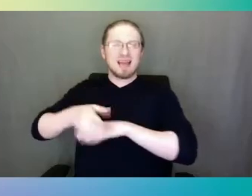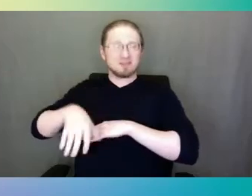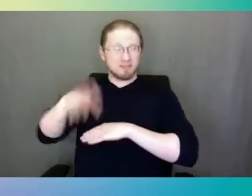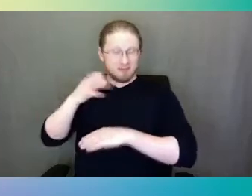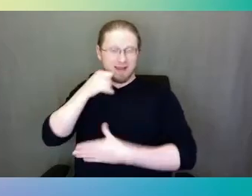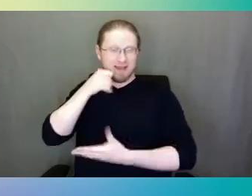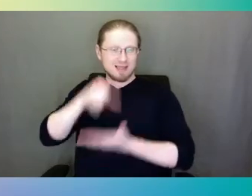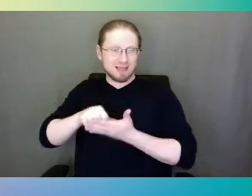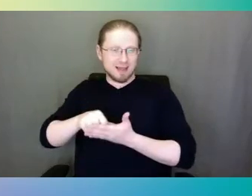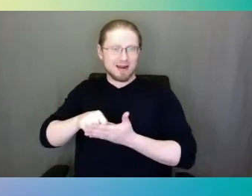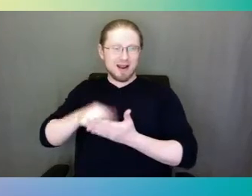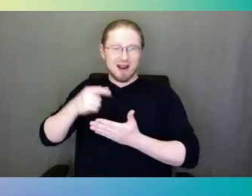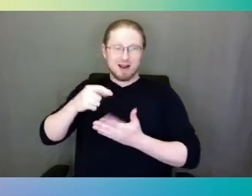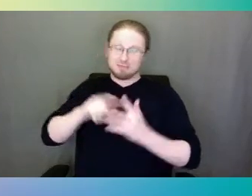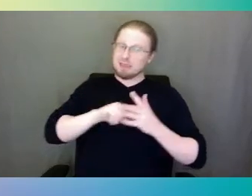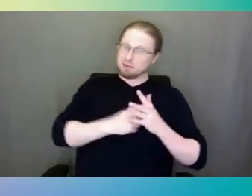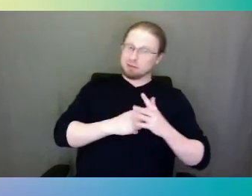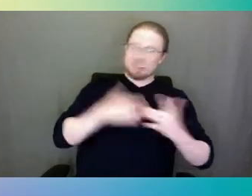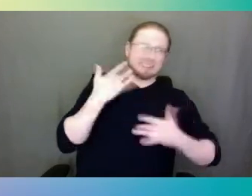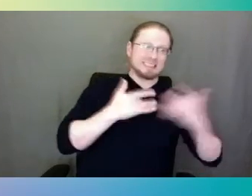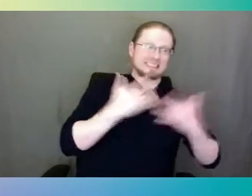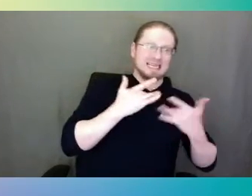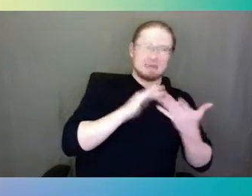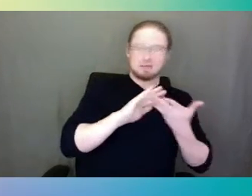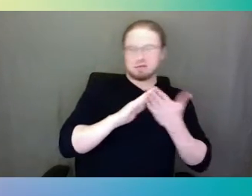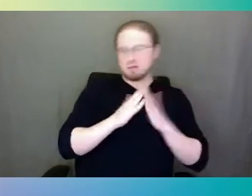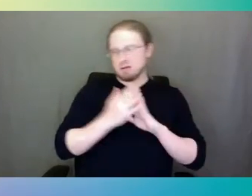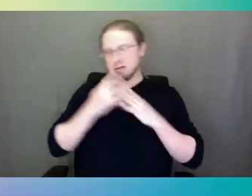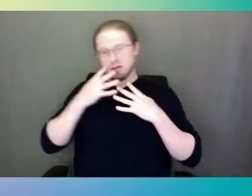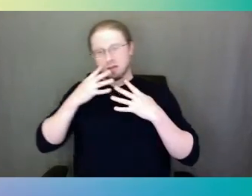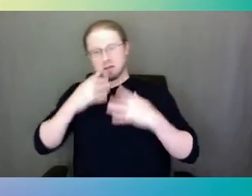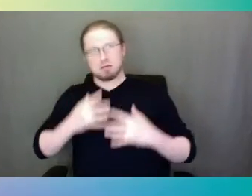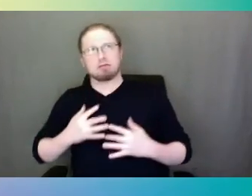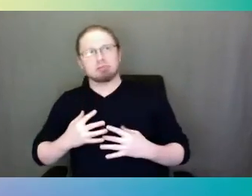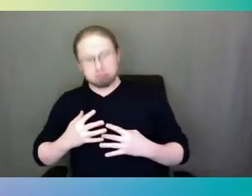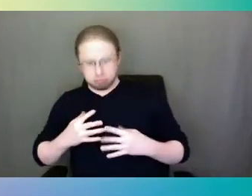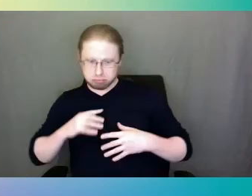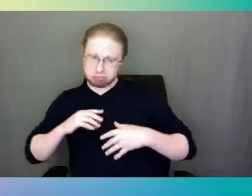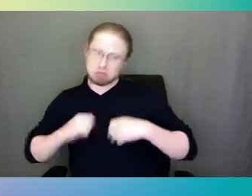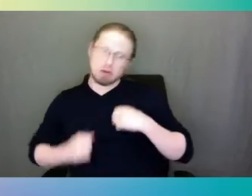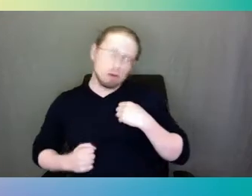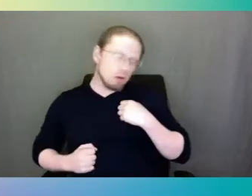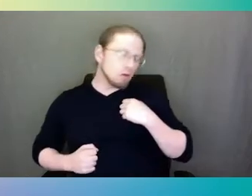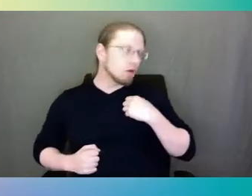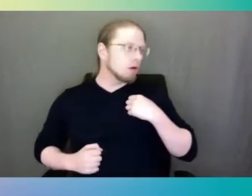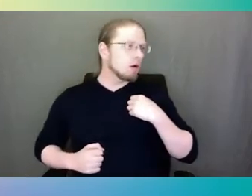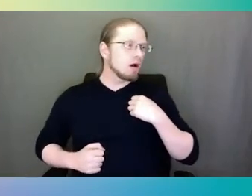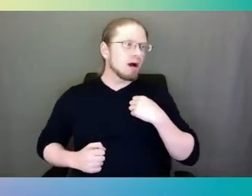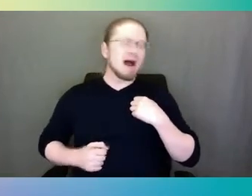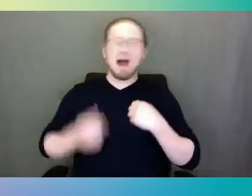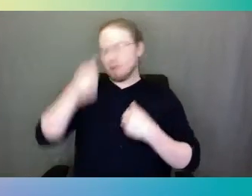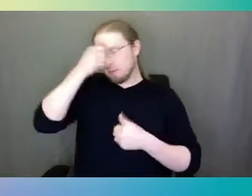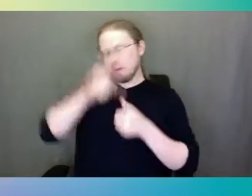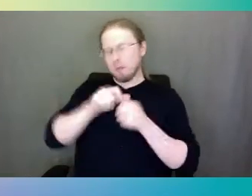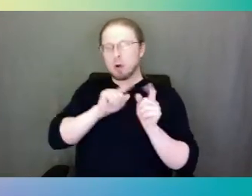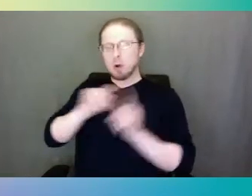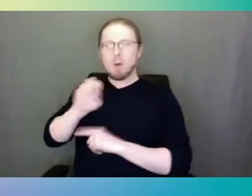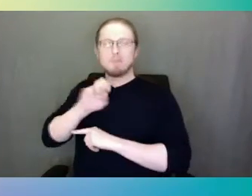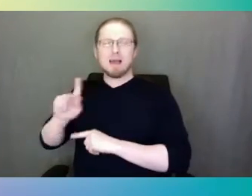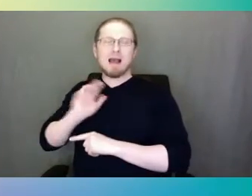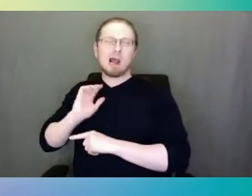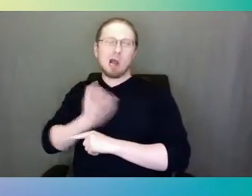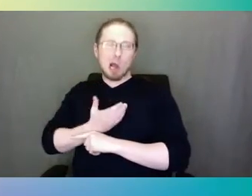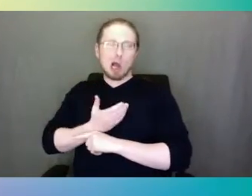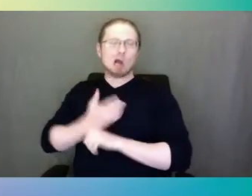going back to our Airbnb there in New Haven, Connecticut, and I had a little room next to what was kind of a porch